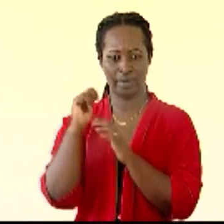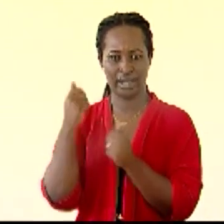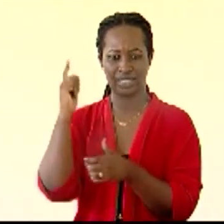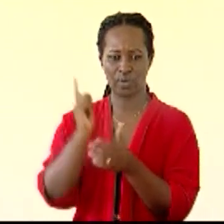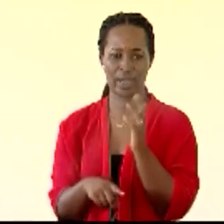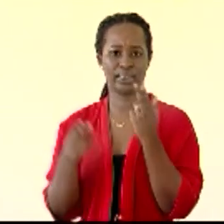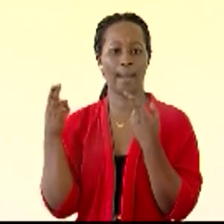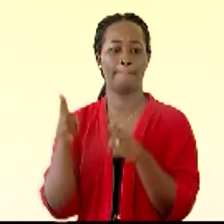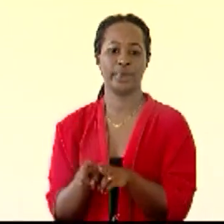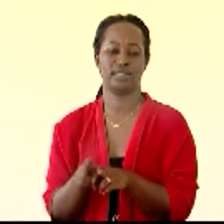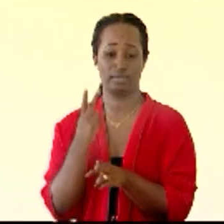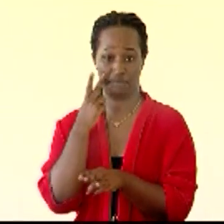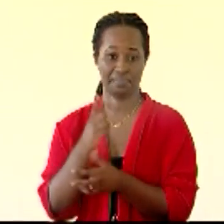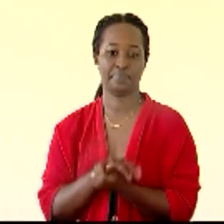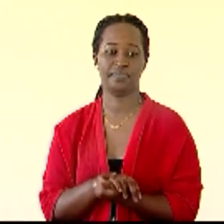happening.